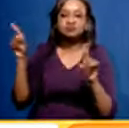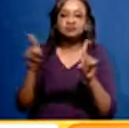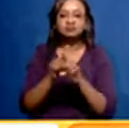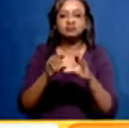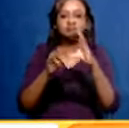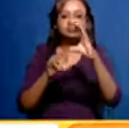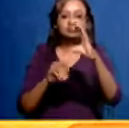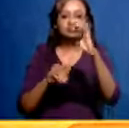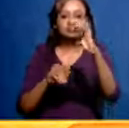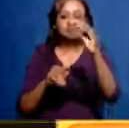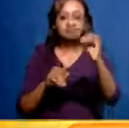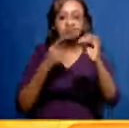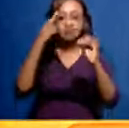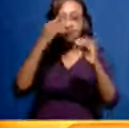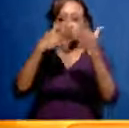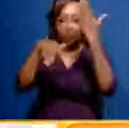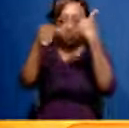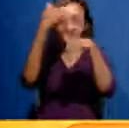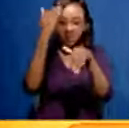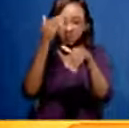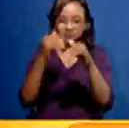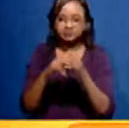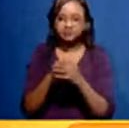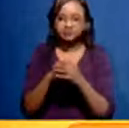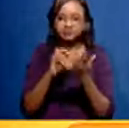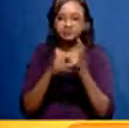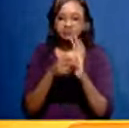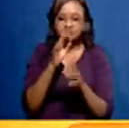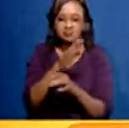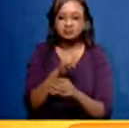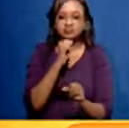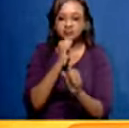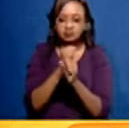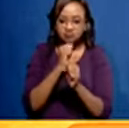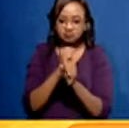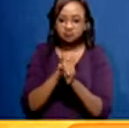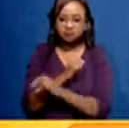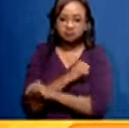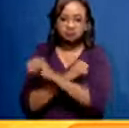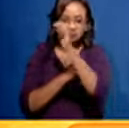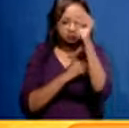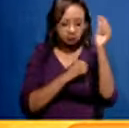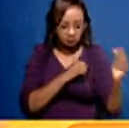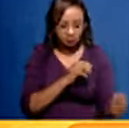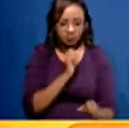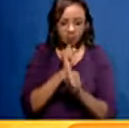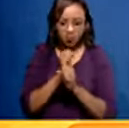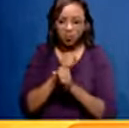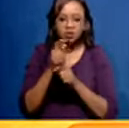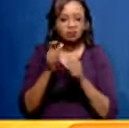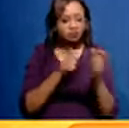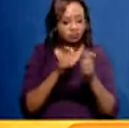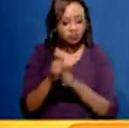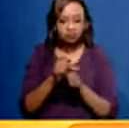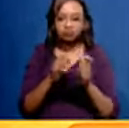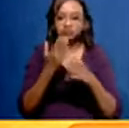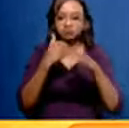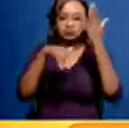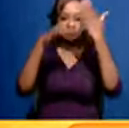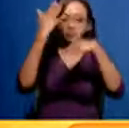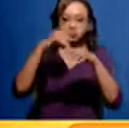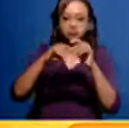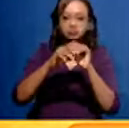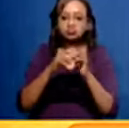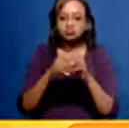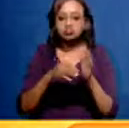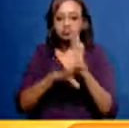of the university. It is his day job to run the university. All the issues which you just talked about curriculum